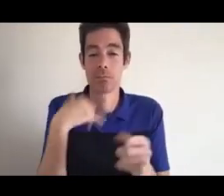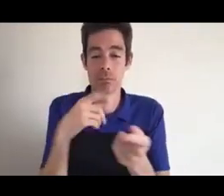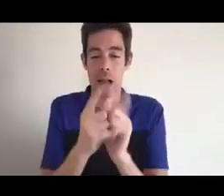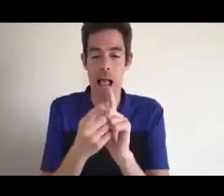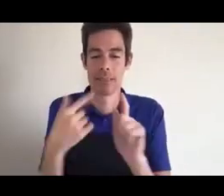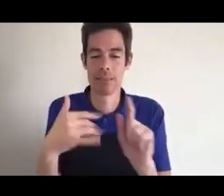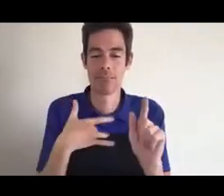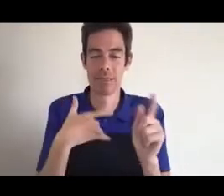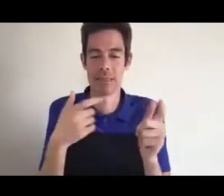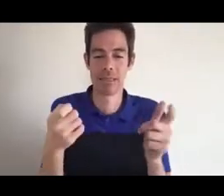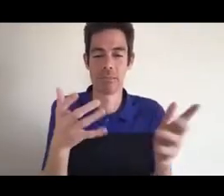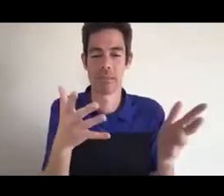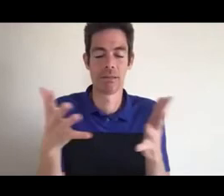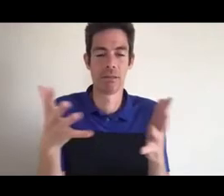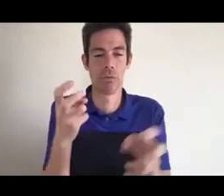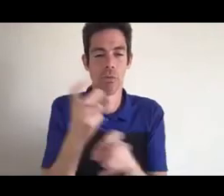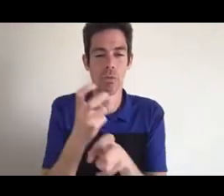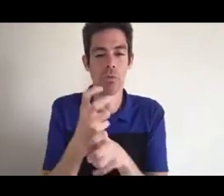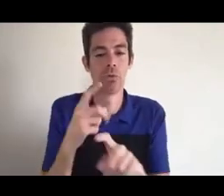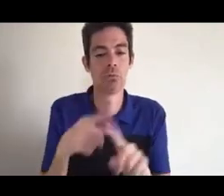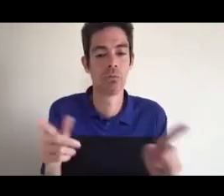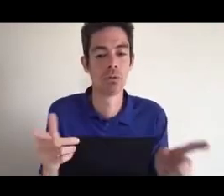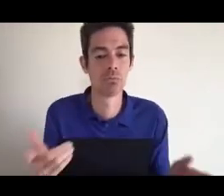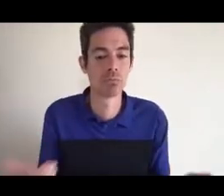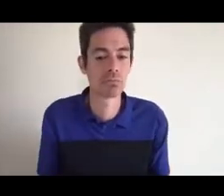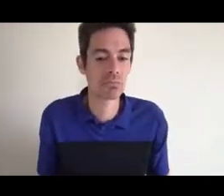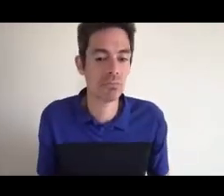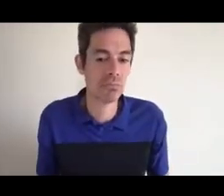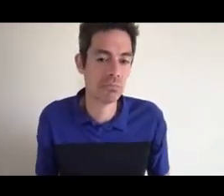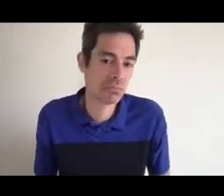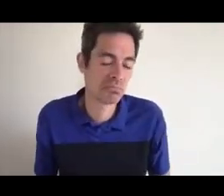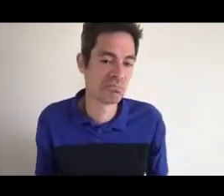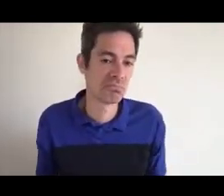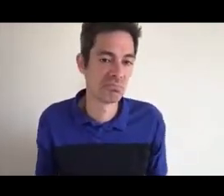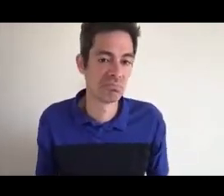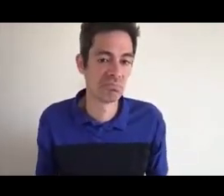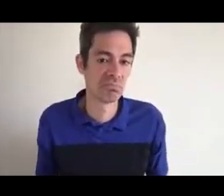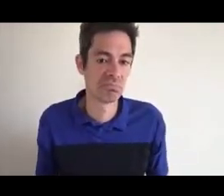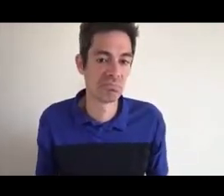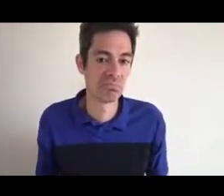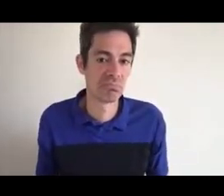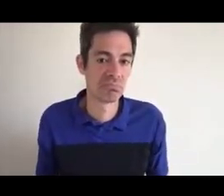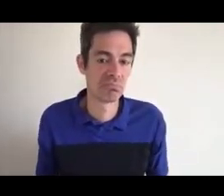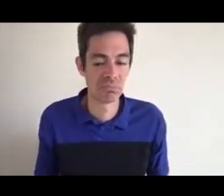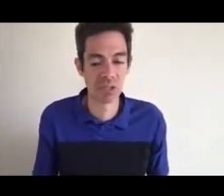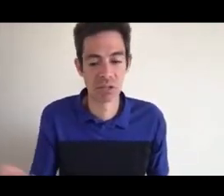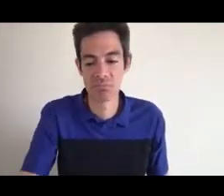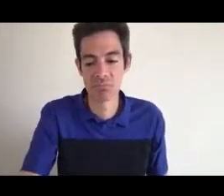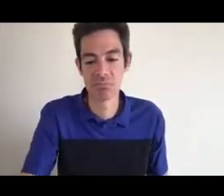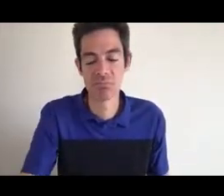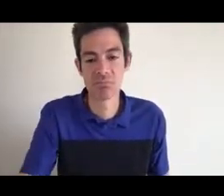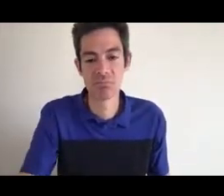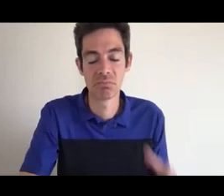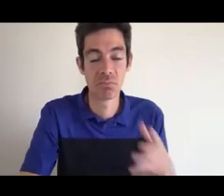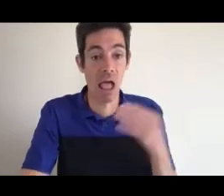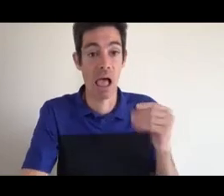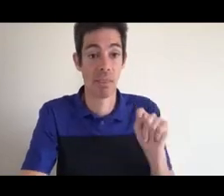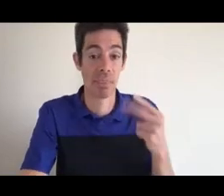unintentionally. So in translating them, it's a little bit difficult, but there are some examples